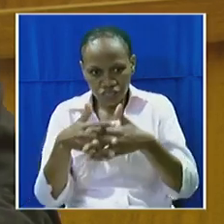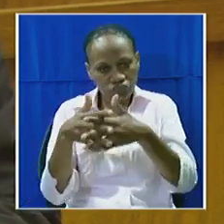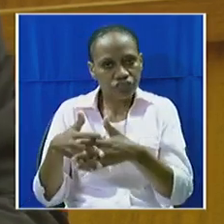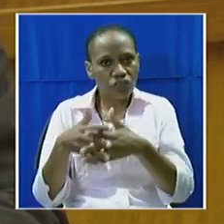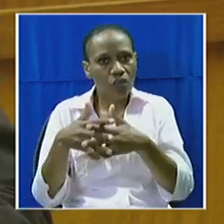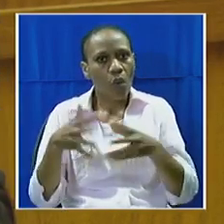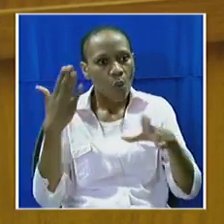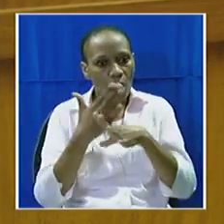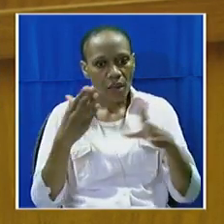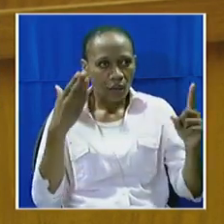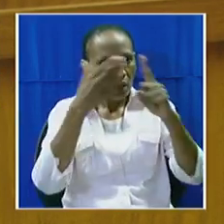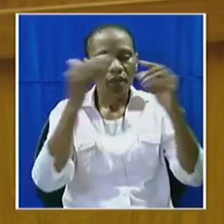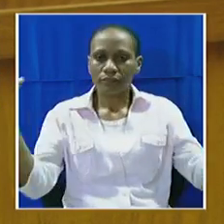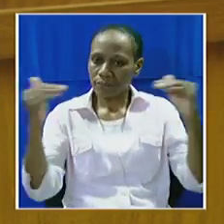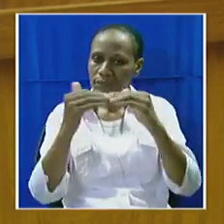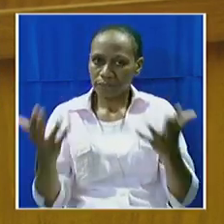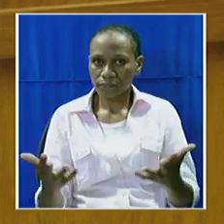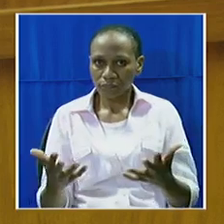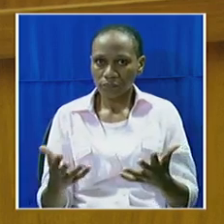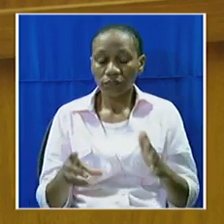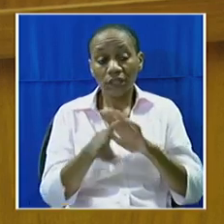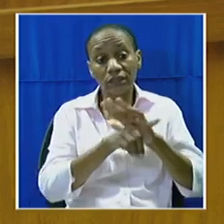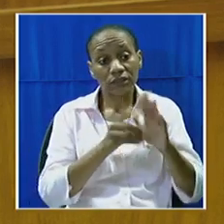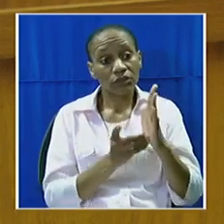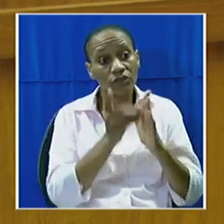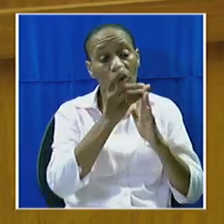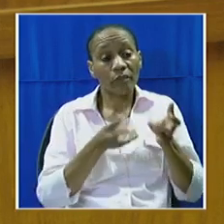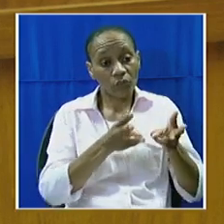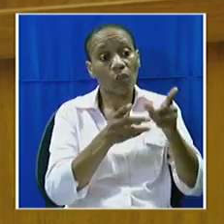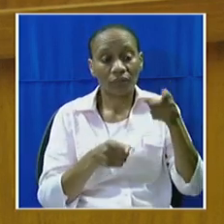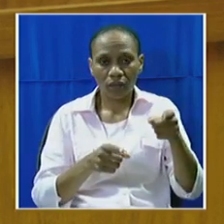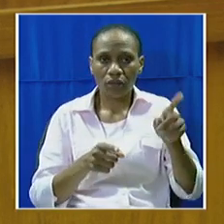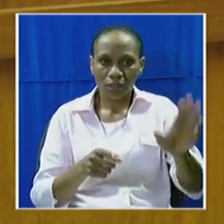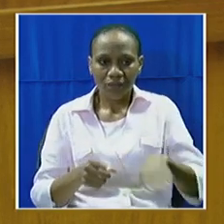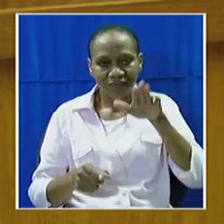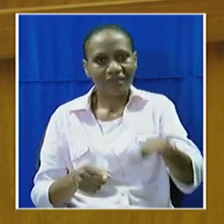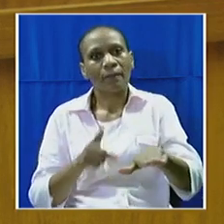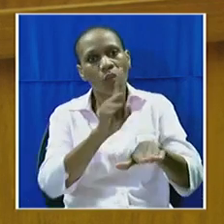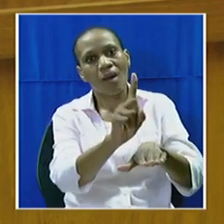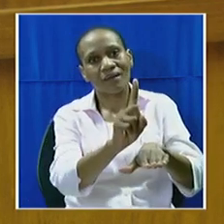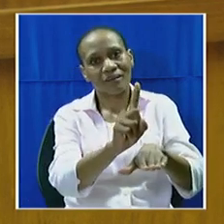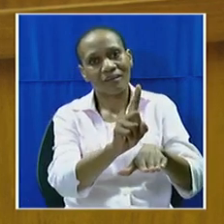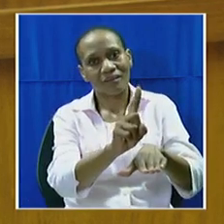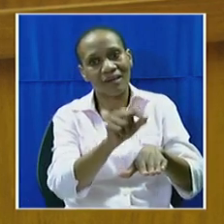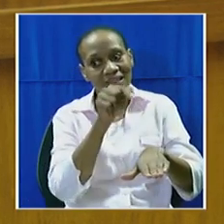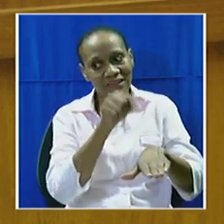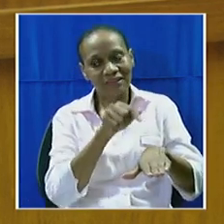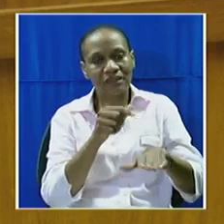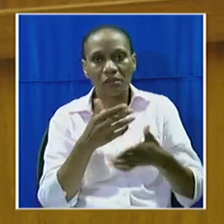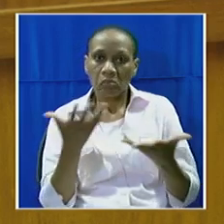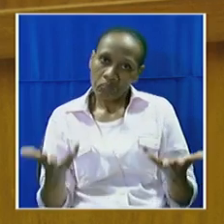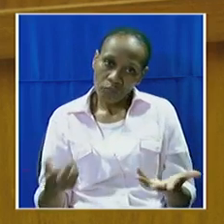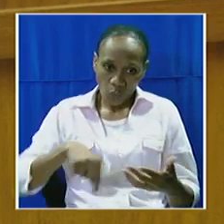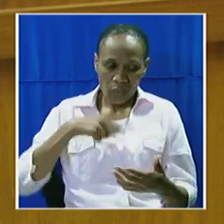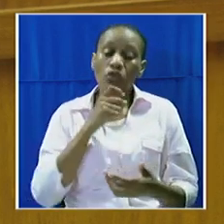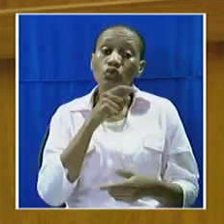purpose. The district development model is but one of the draft measures we can